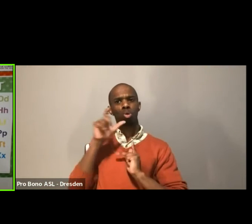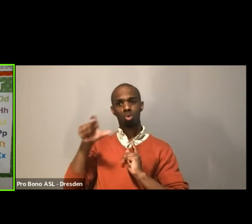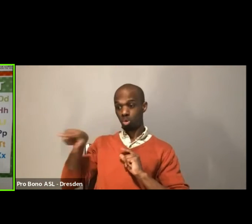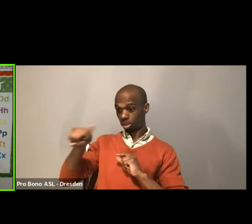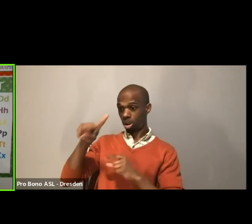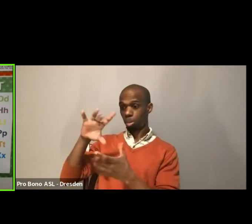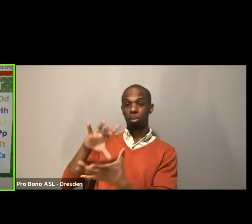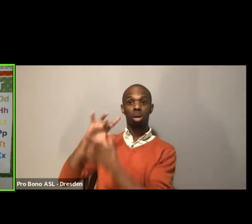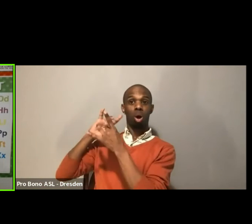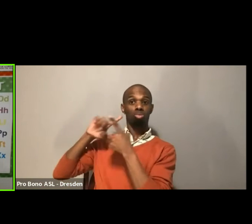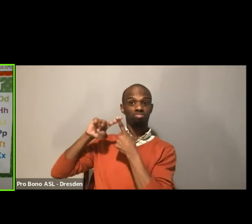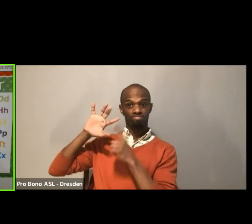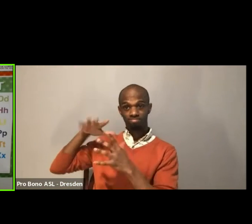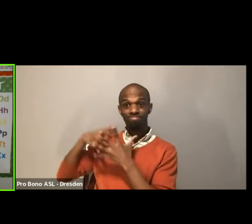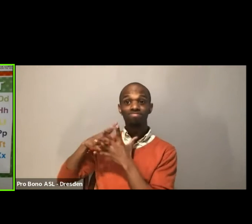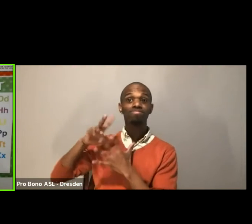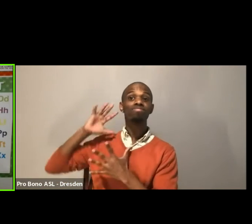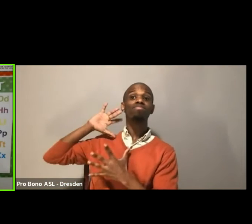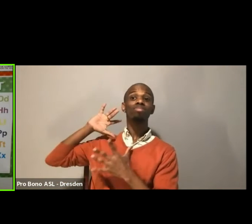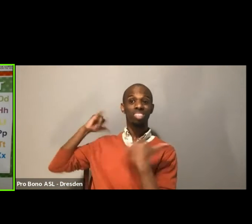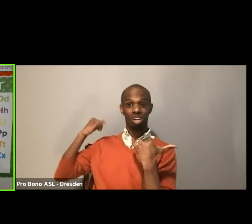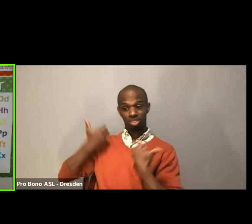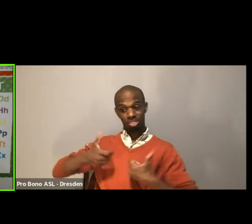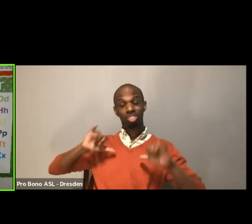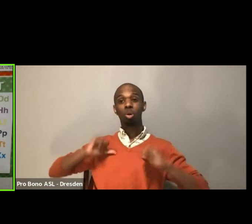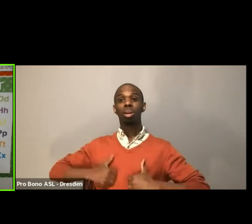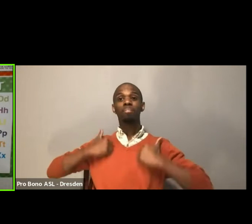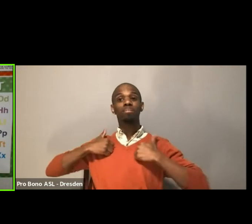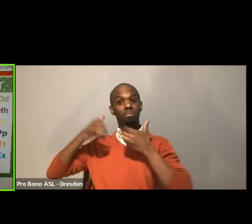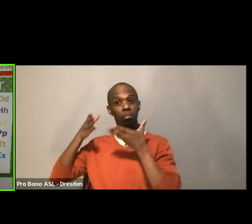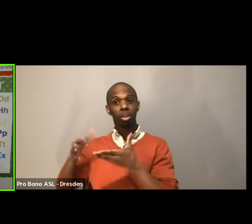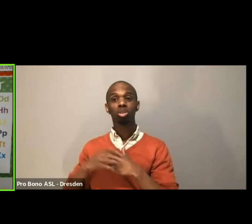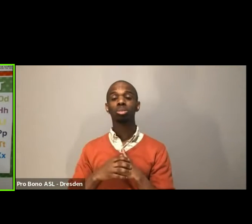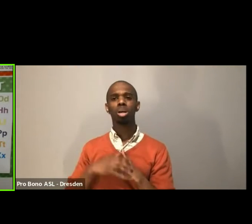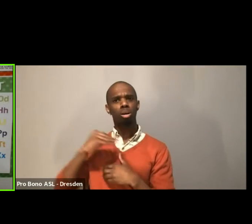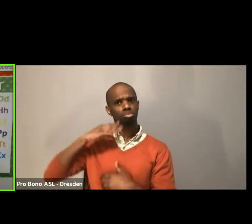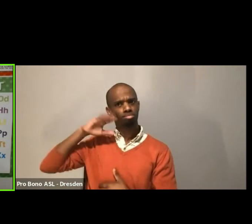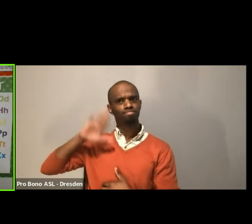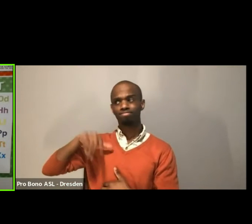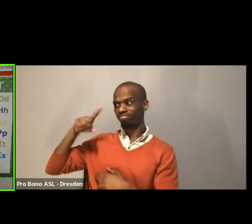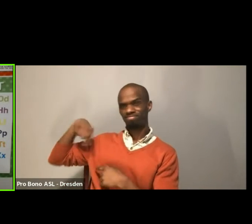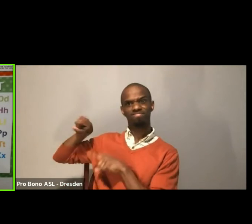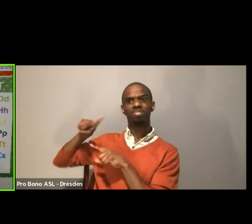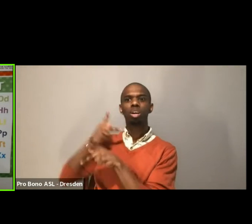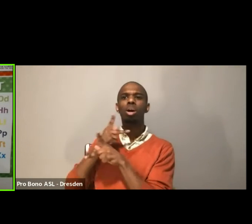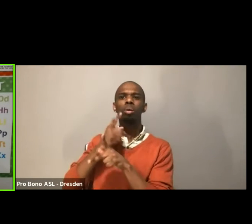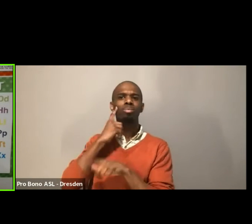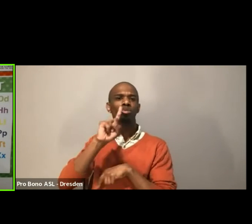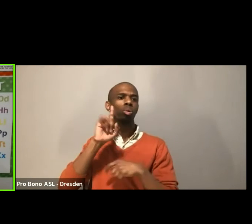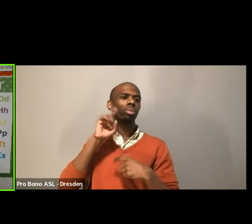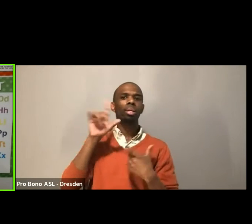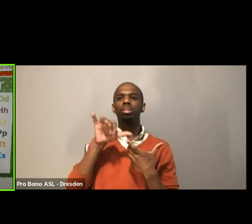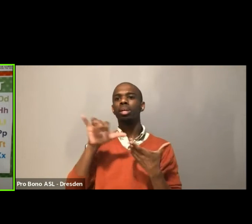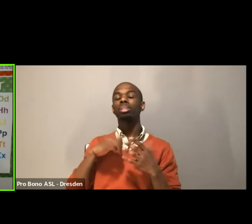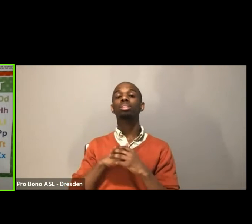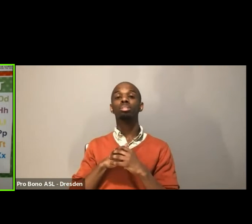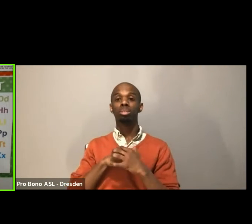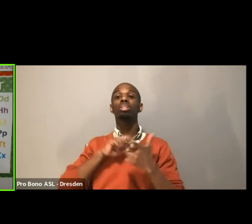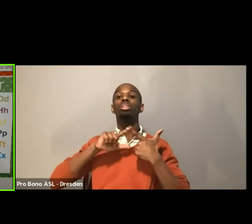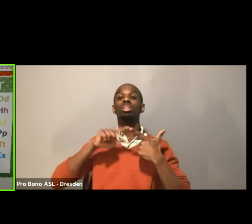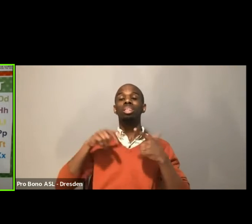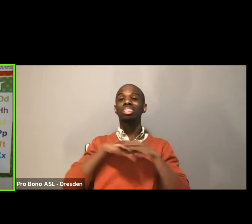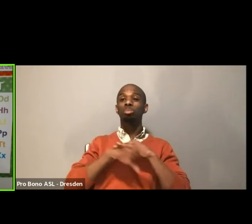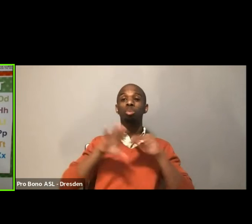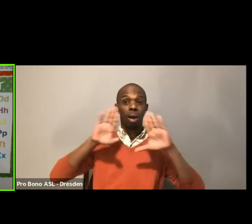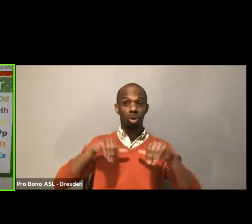starved of the very resources they protected for so long, including access to housing, sustainable food practices, safety, clean water,